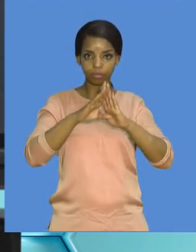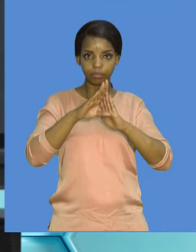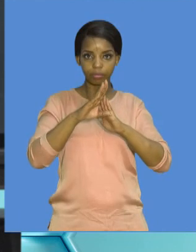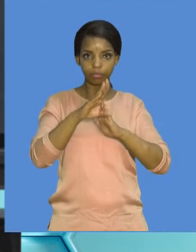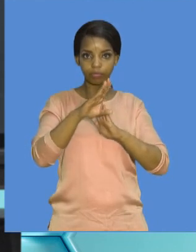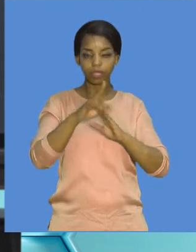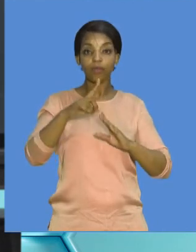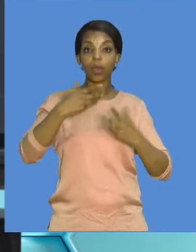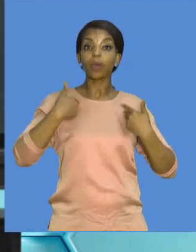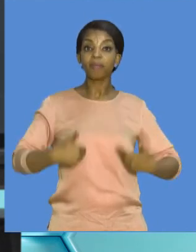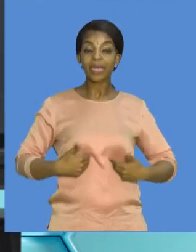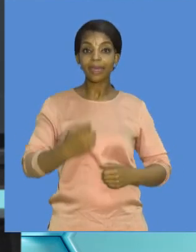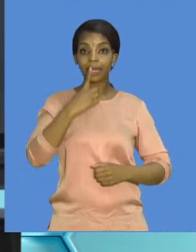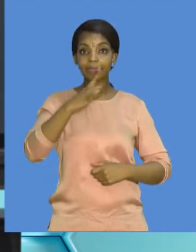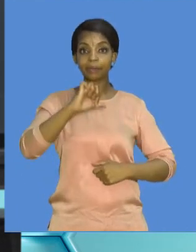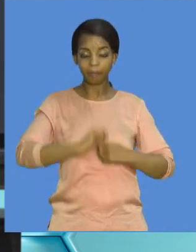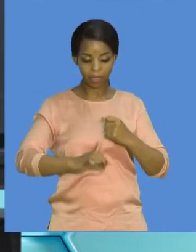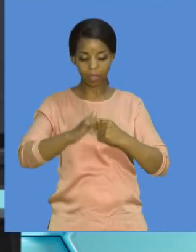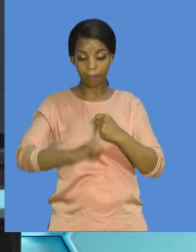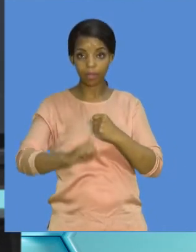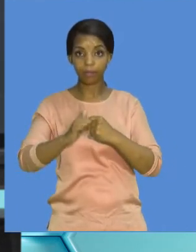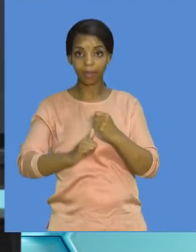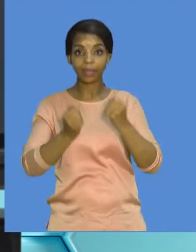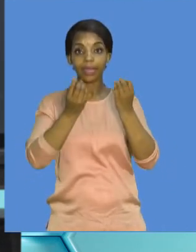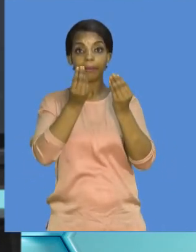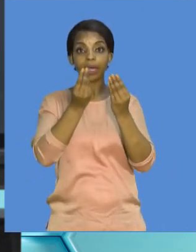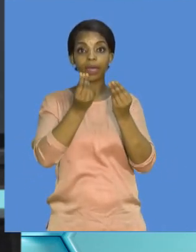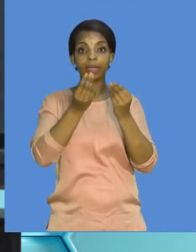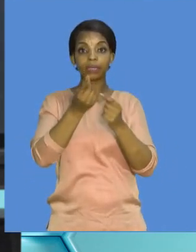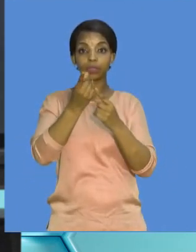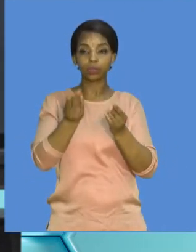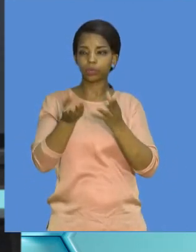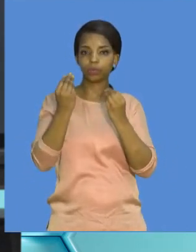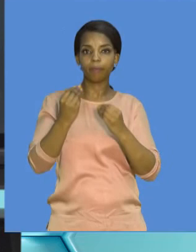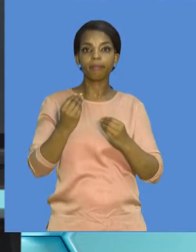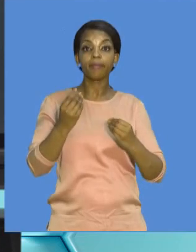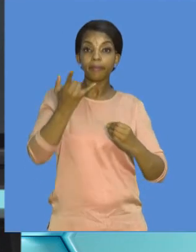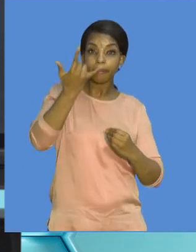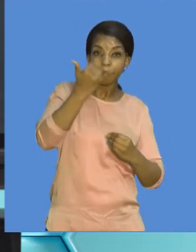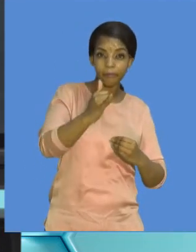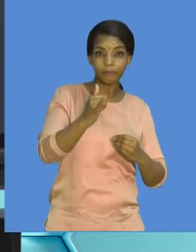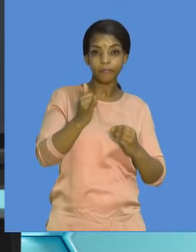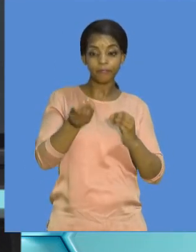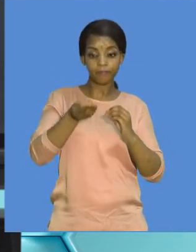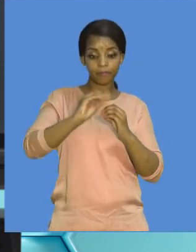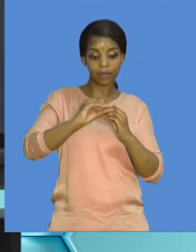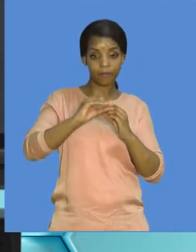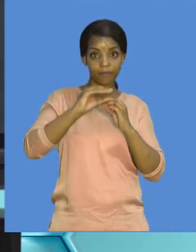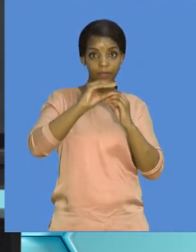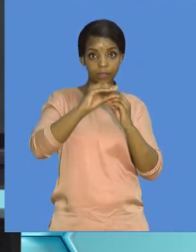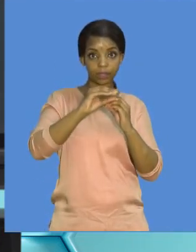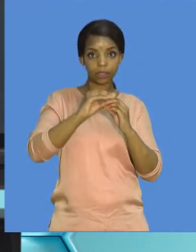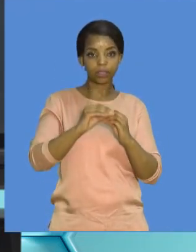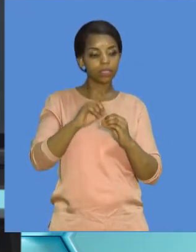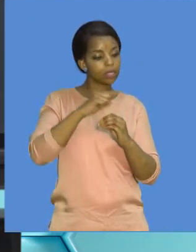every month, the amount that you get, if it's an investment, is actually way more than the amount you got in